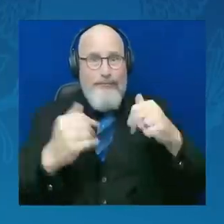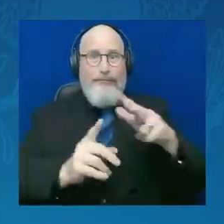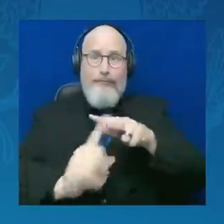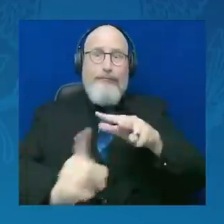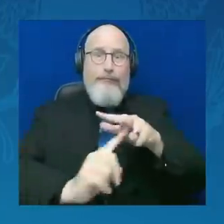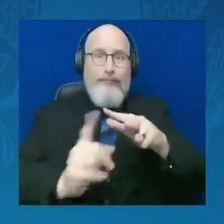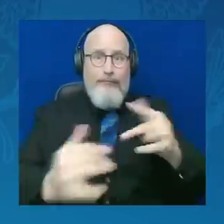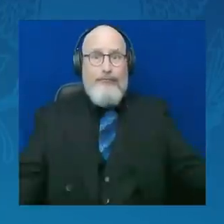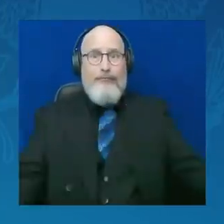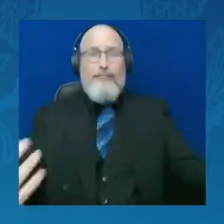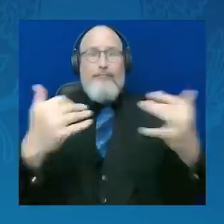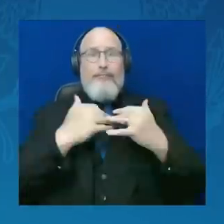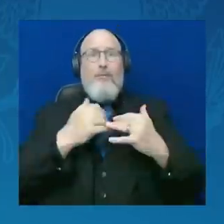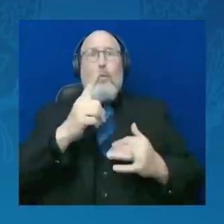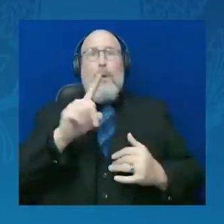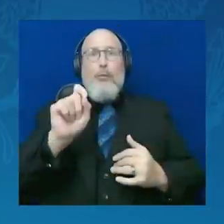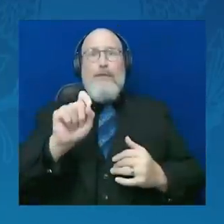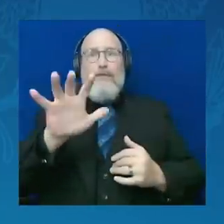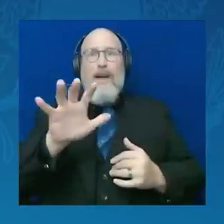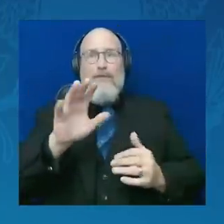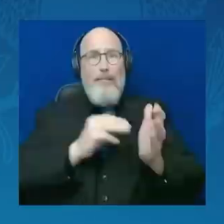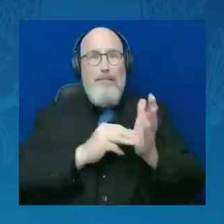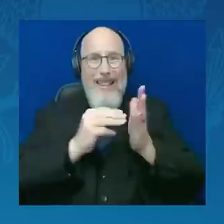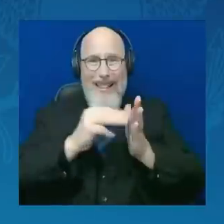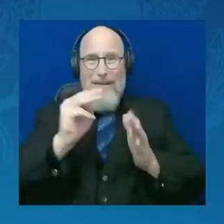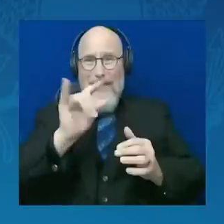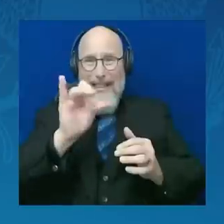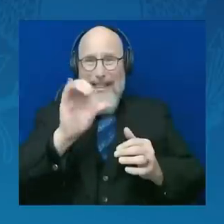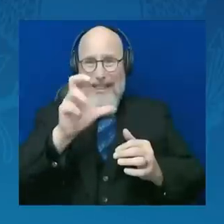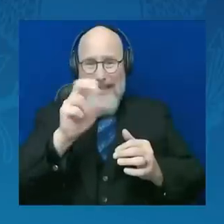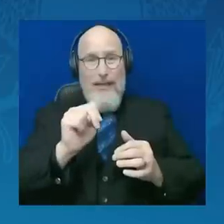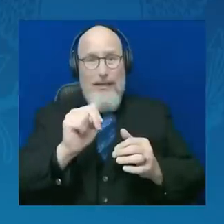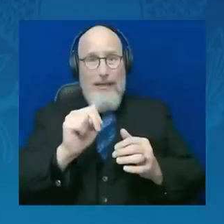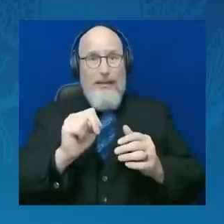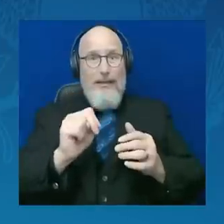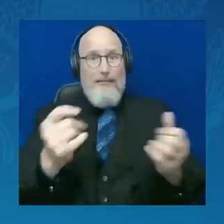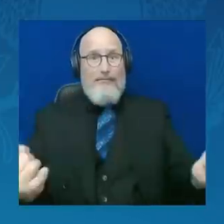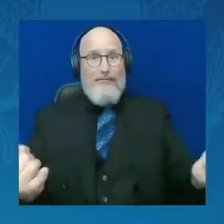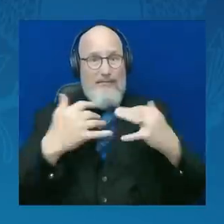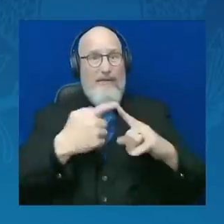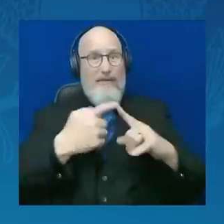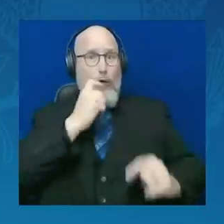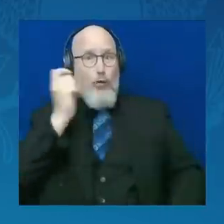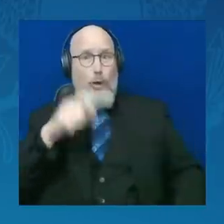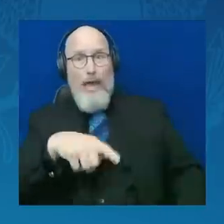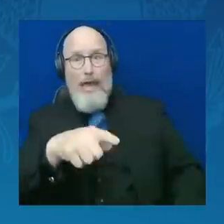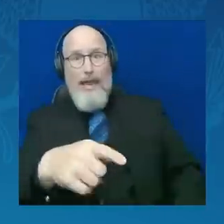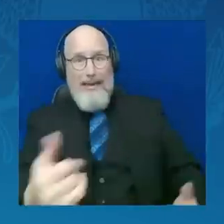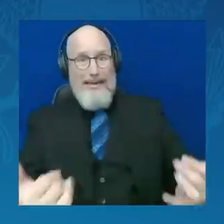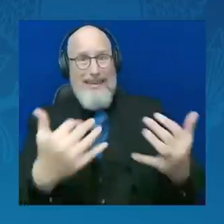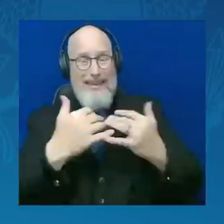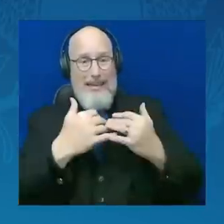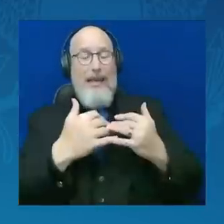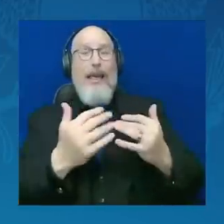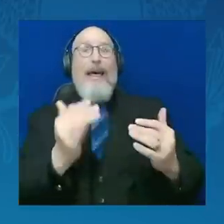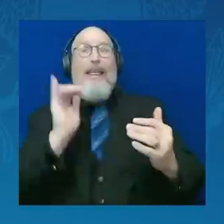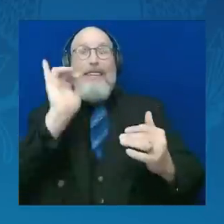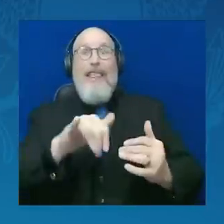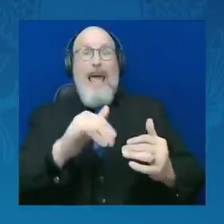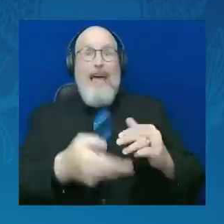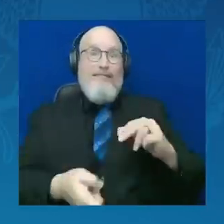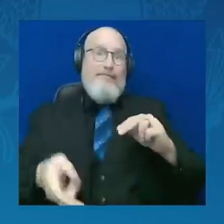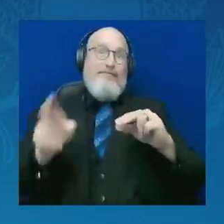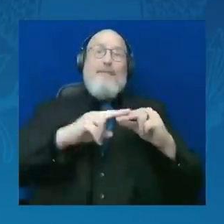from Ukraine. And that has put an extraordinary burden on Poland and the people of Poland. And so we